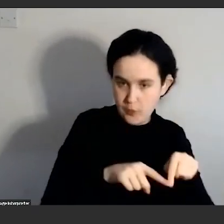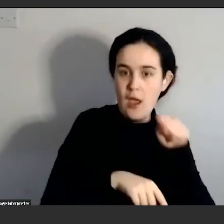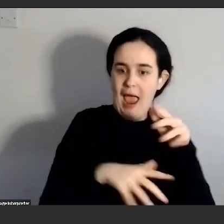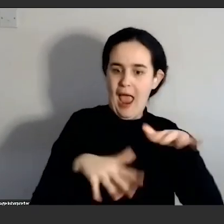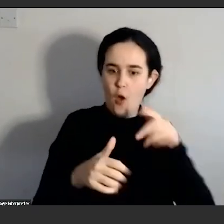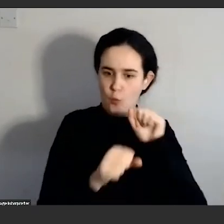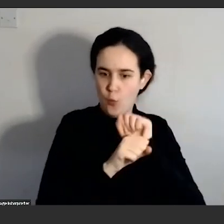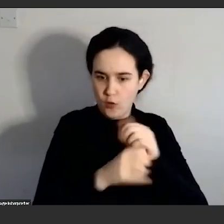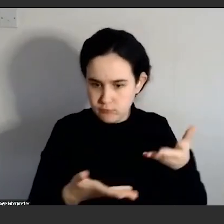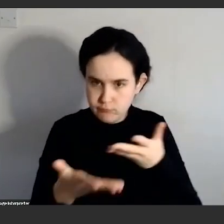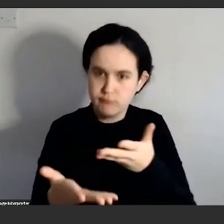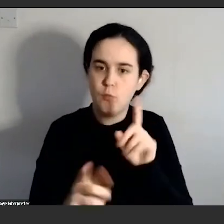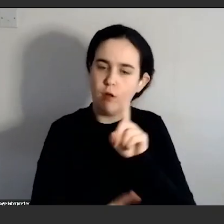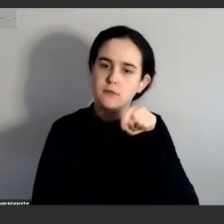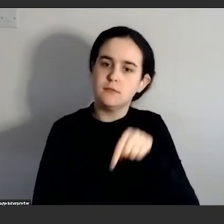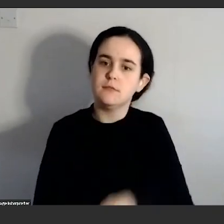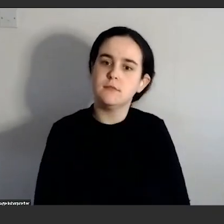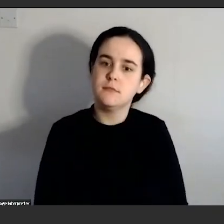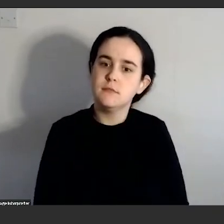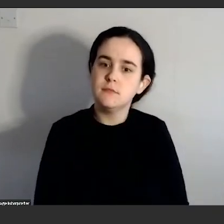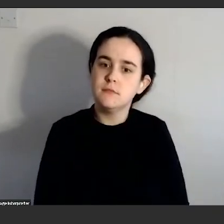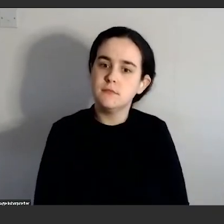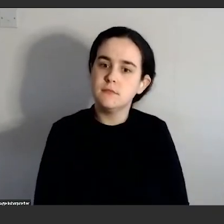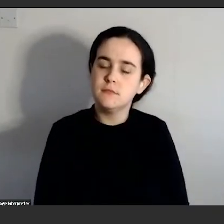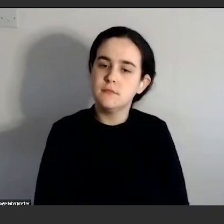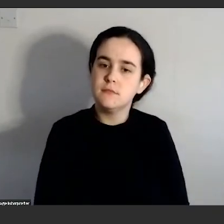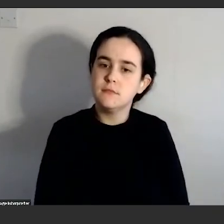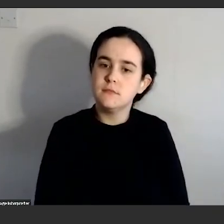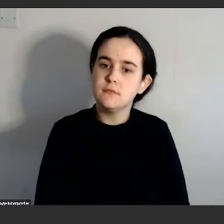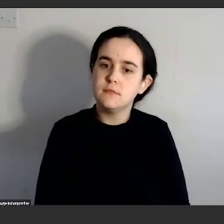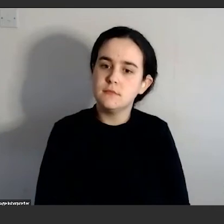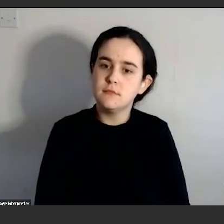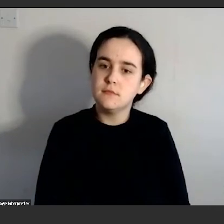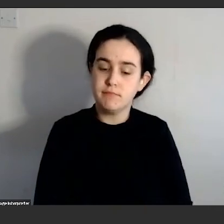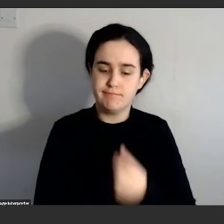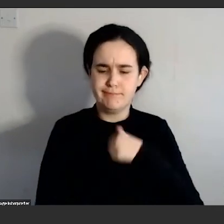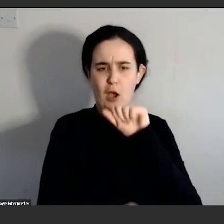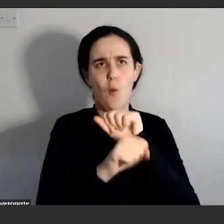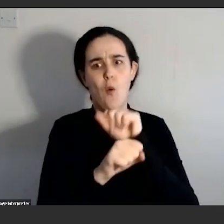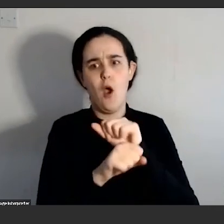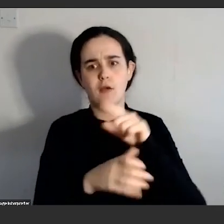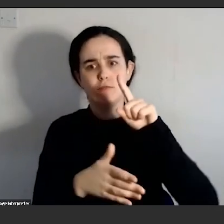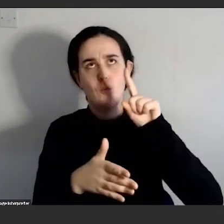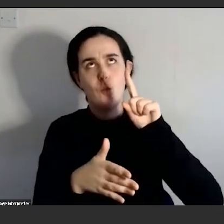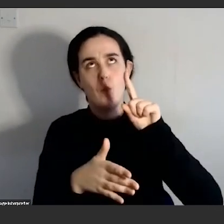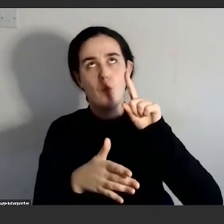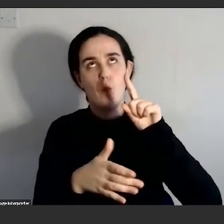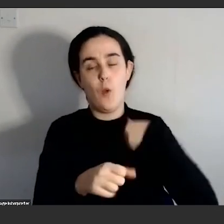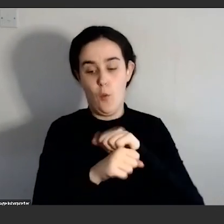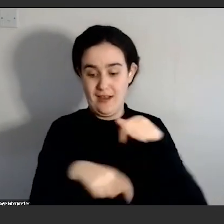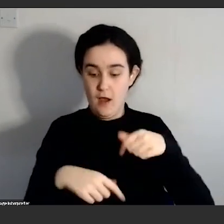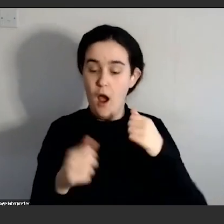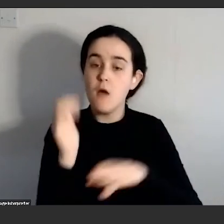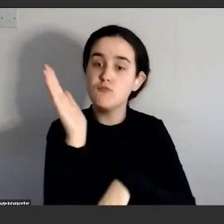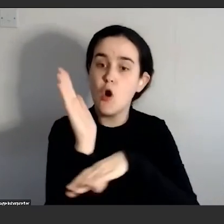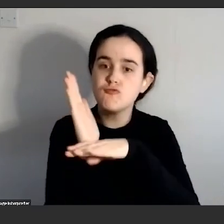voice you would never know, but I am reliant on interpreters and accommodation services myself, and I'm one